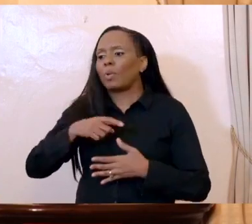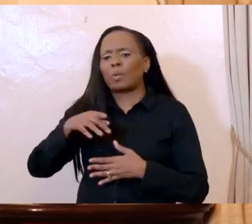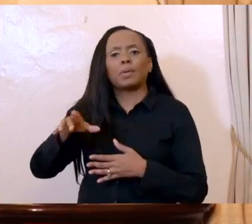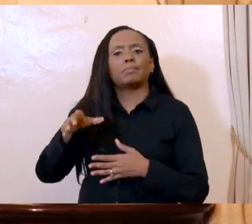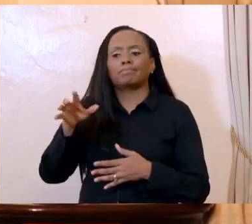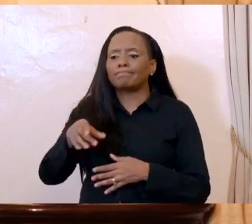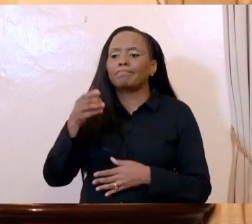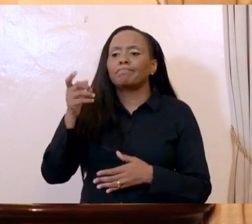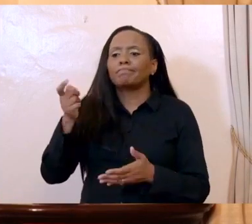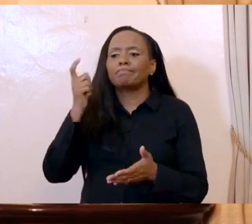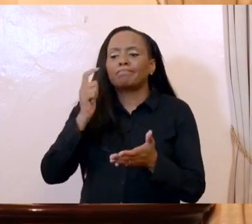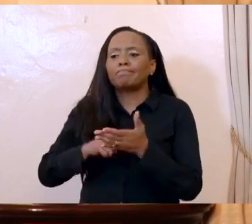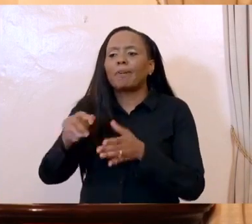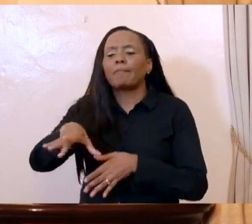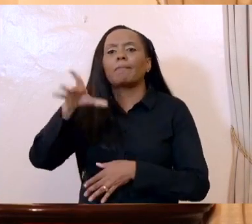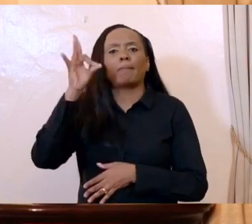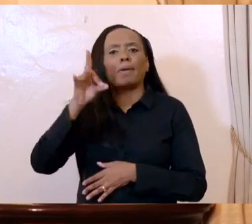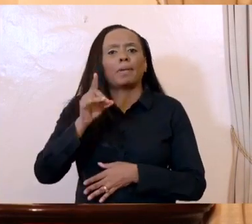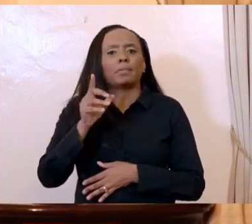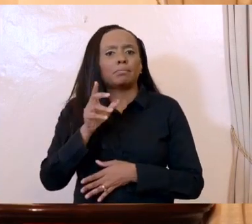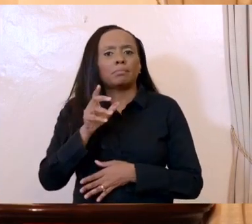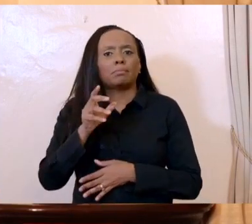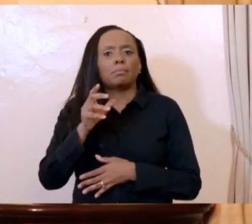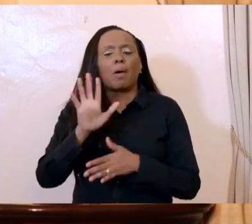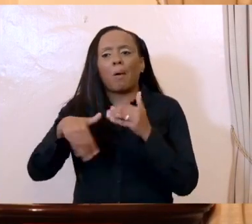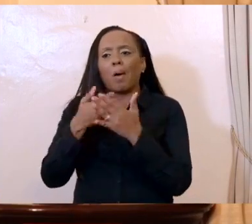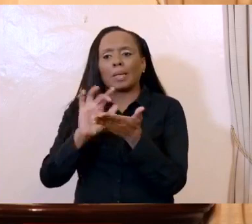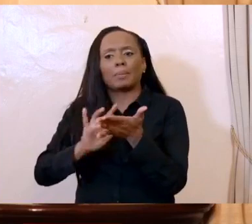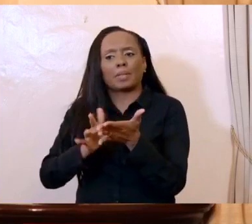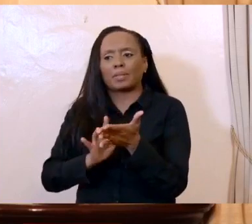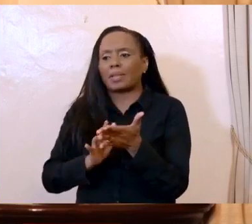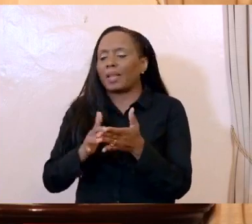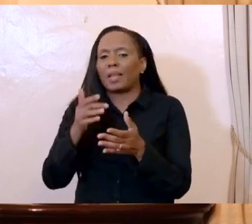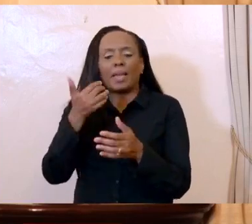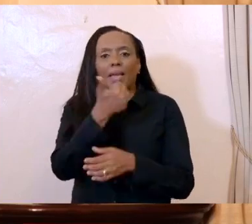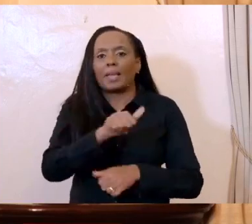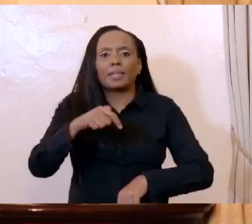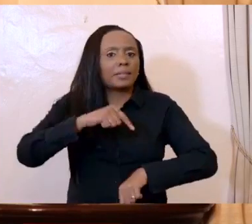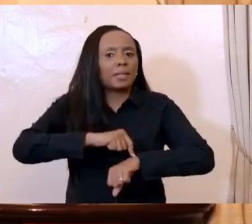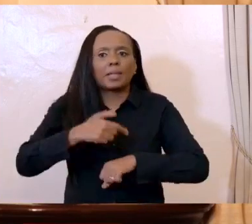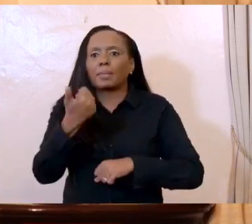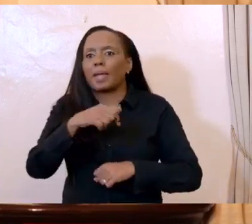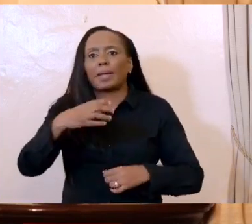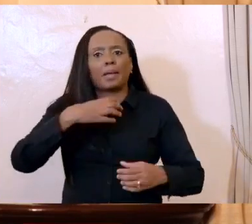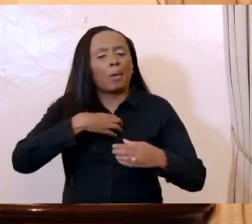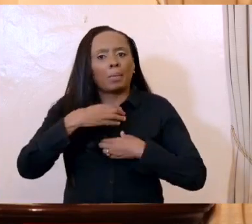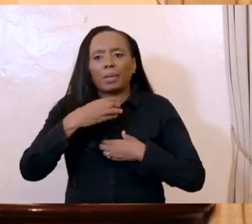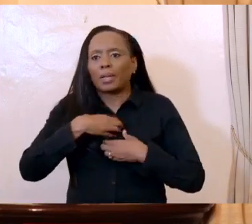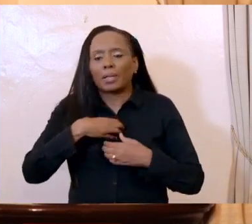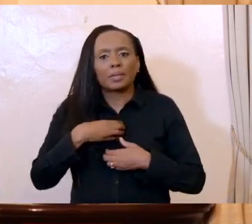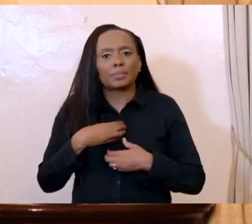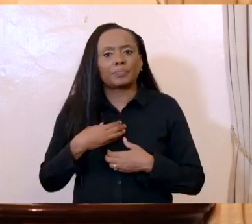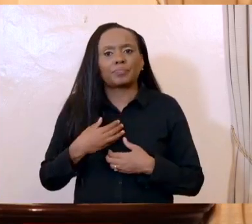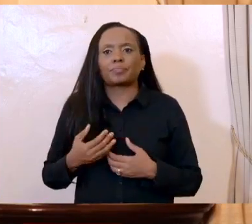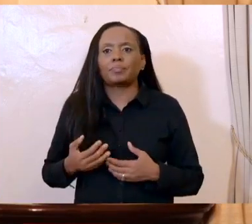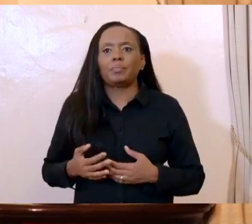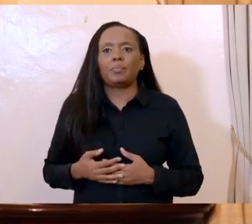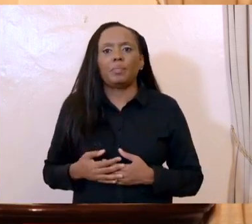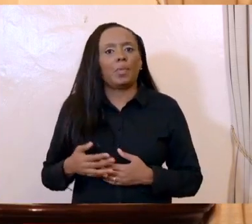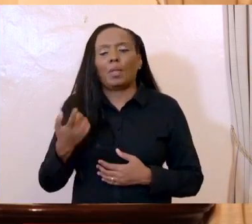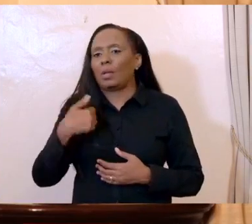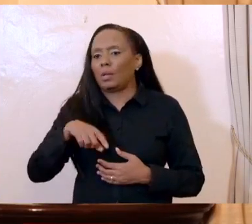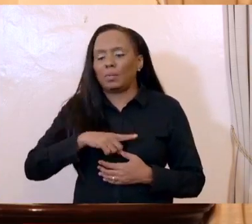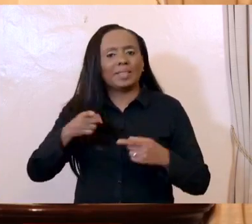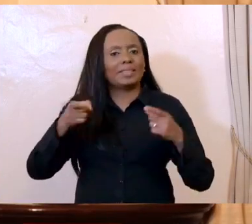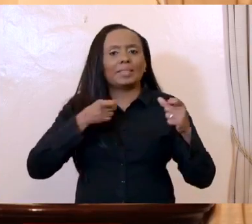and distributed to the inmates who requested it. So every single time we had a complaint or a query like that, we addressed it immediately.